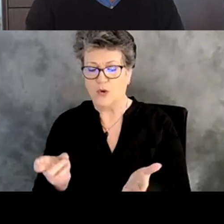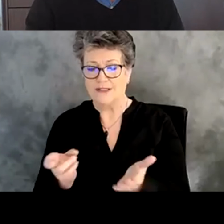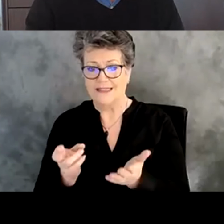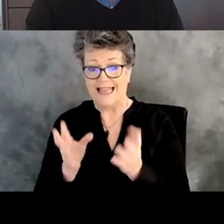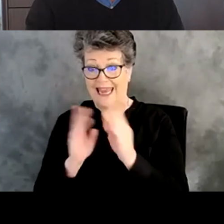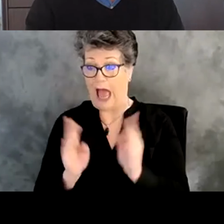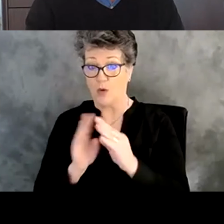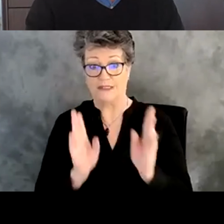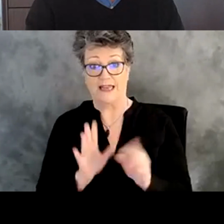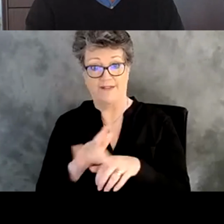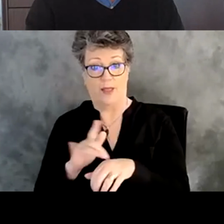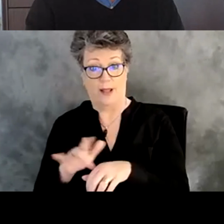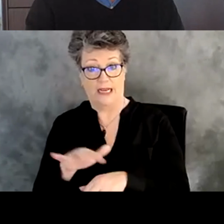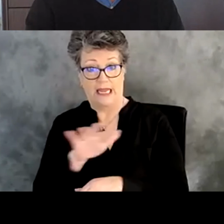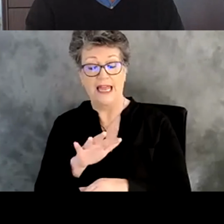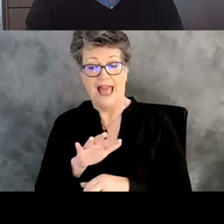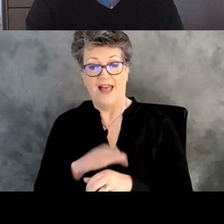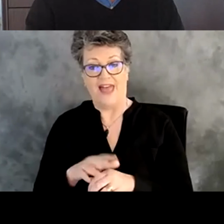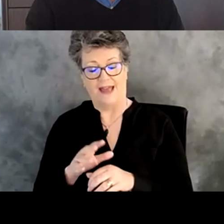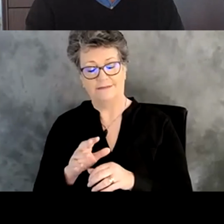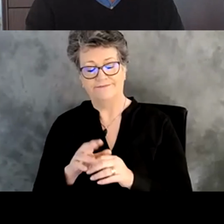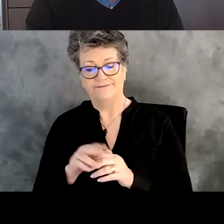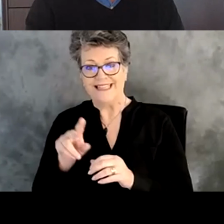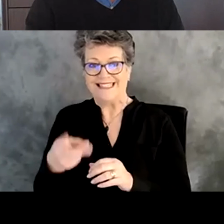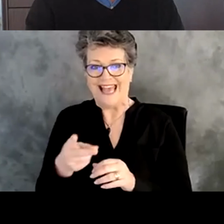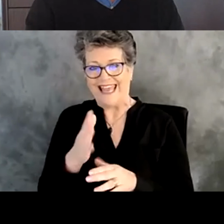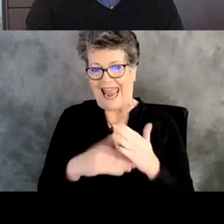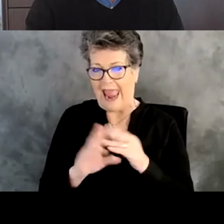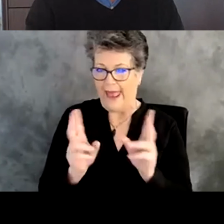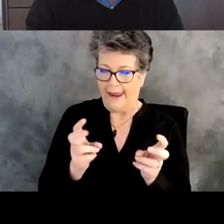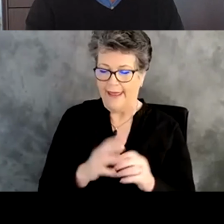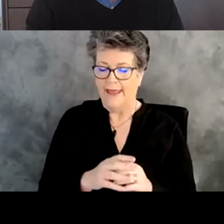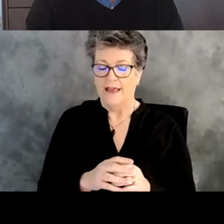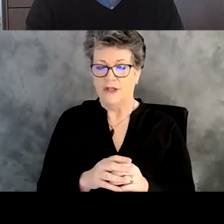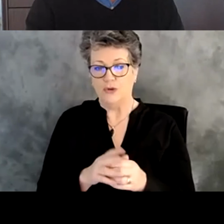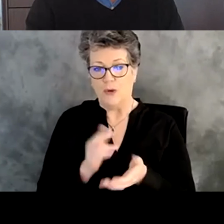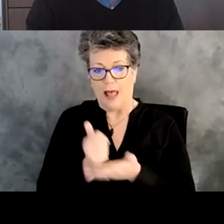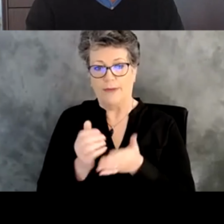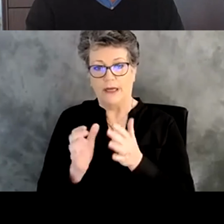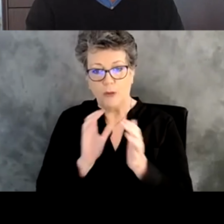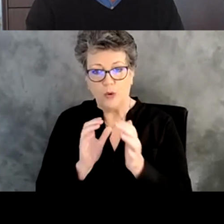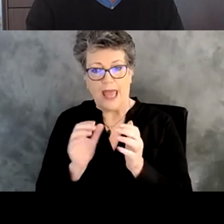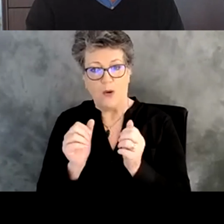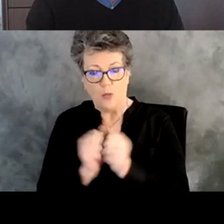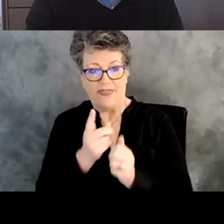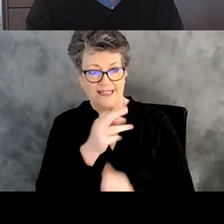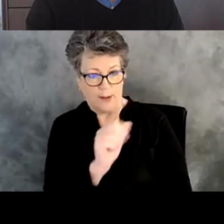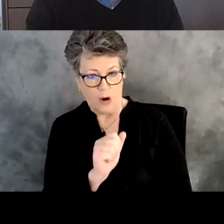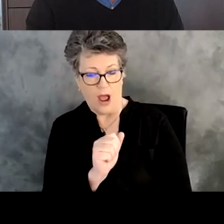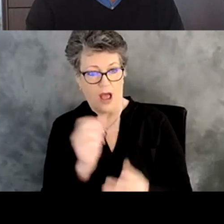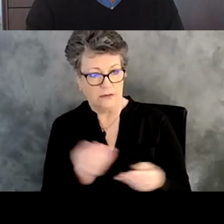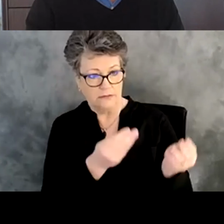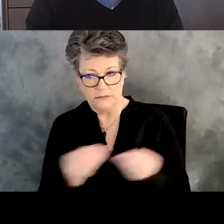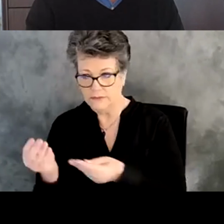be that second hand, if you will, to help communicate with Deborah, with